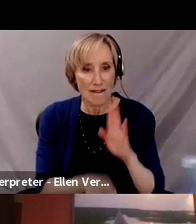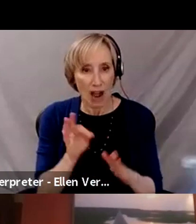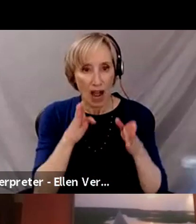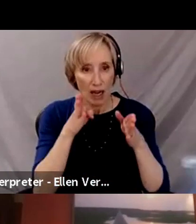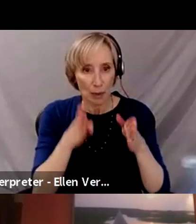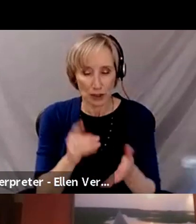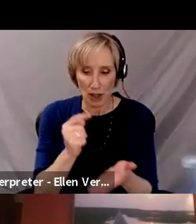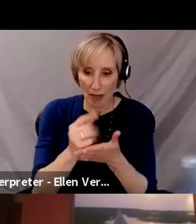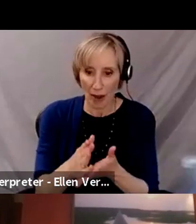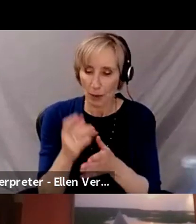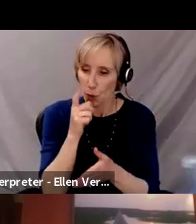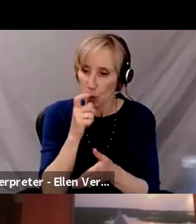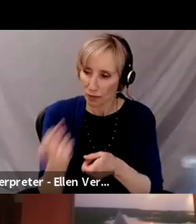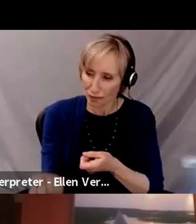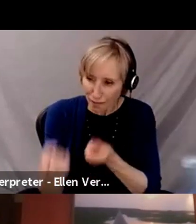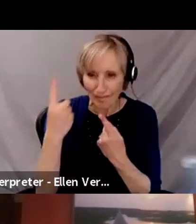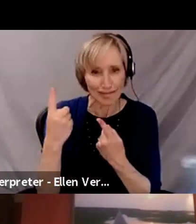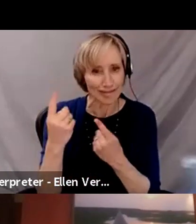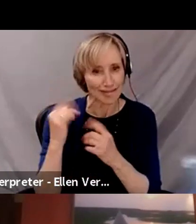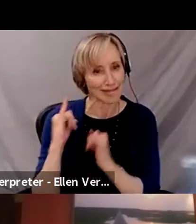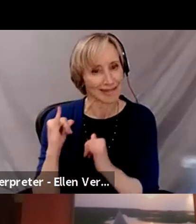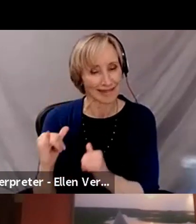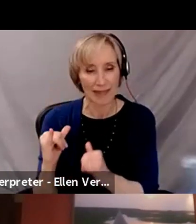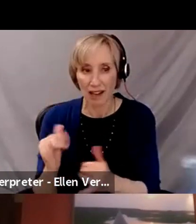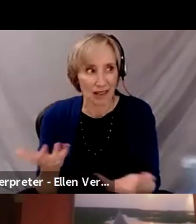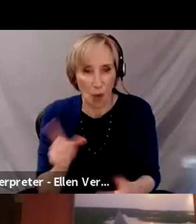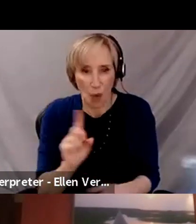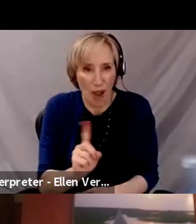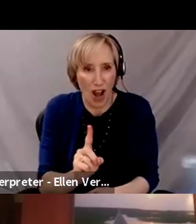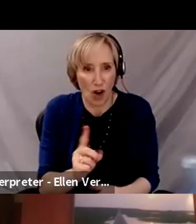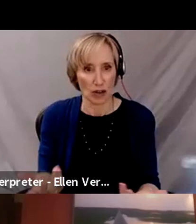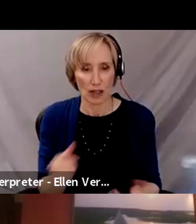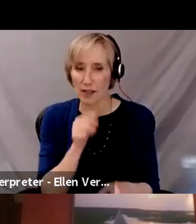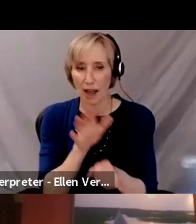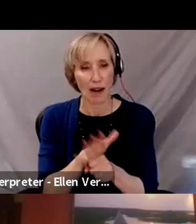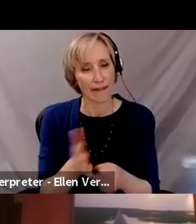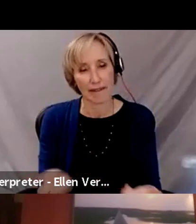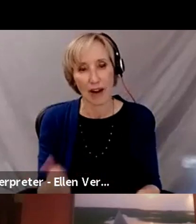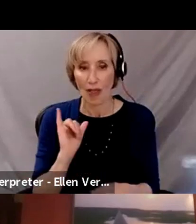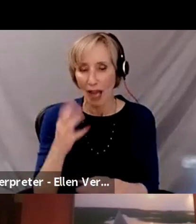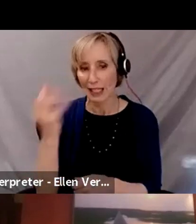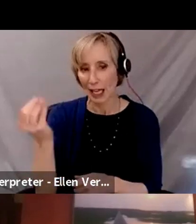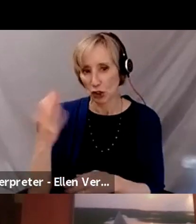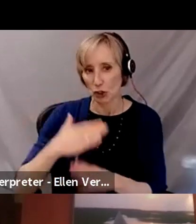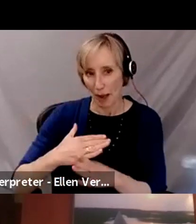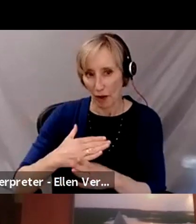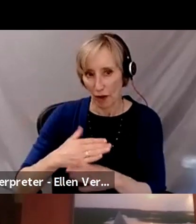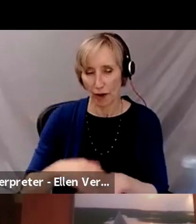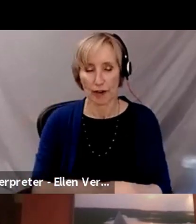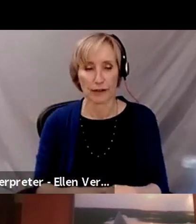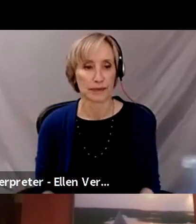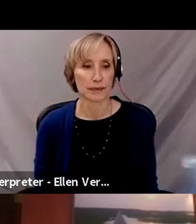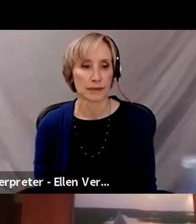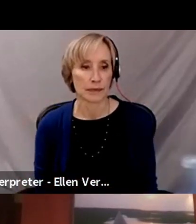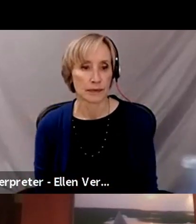profession. So that's one of the exterior barriers. And then, the other thing